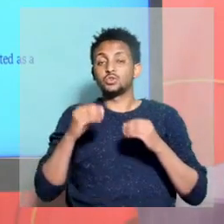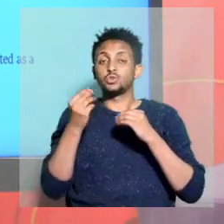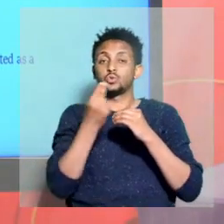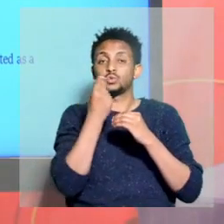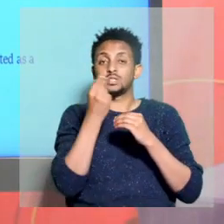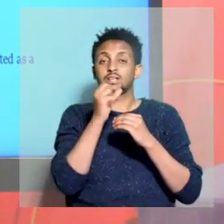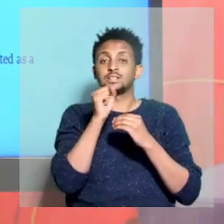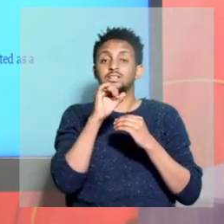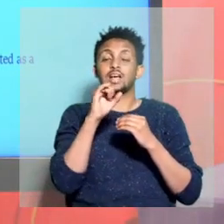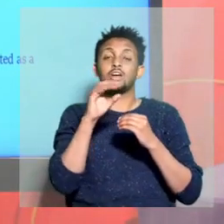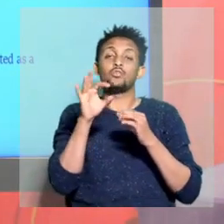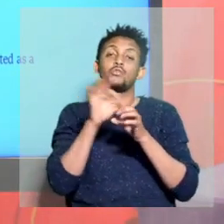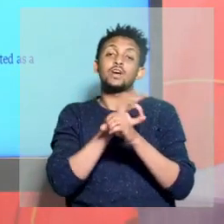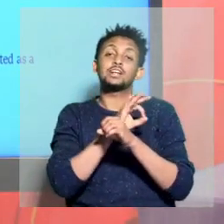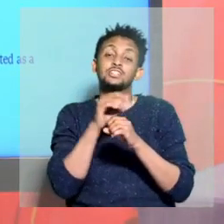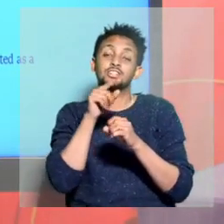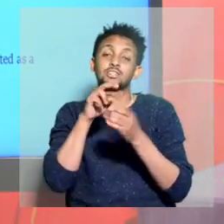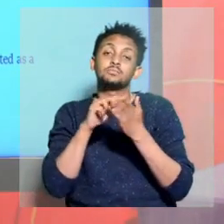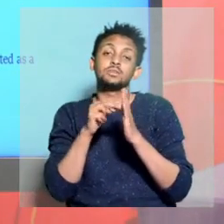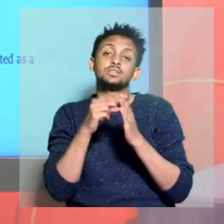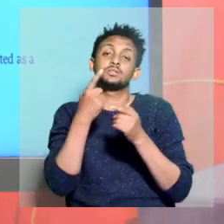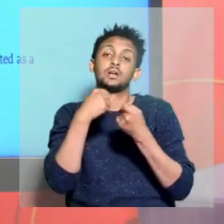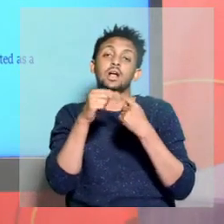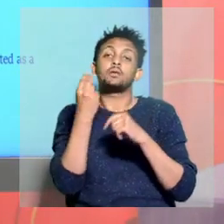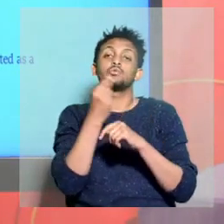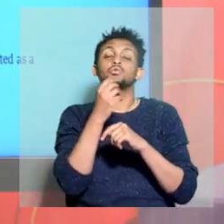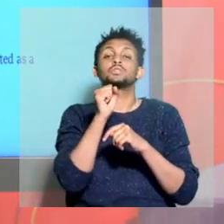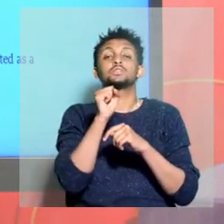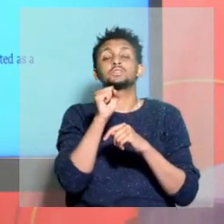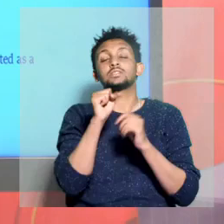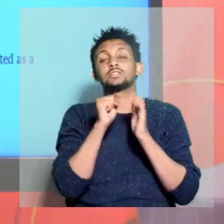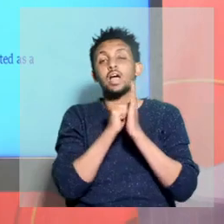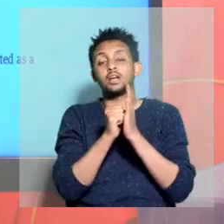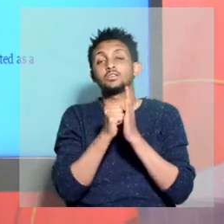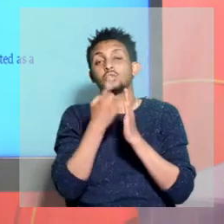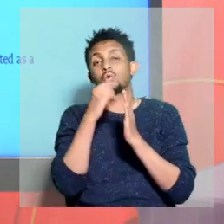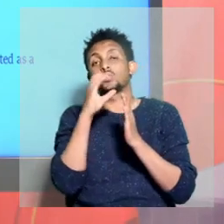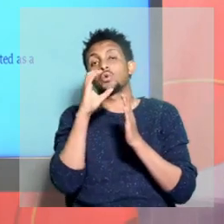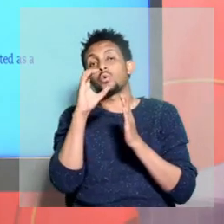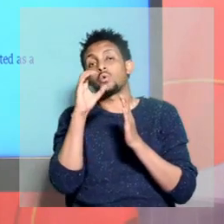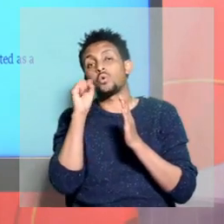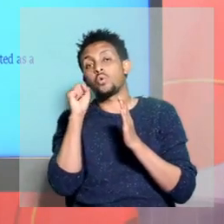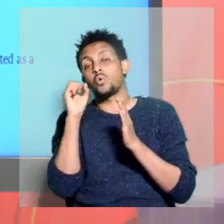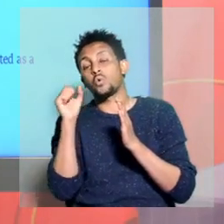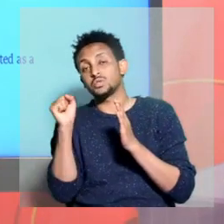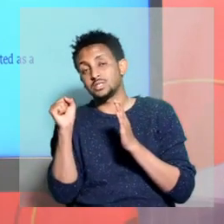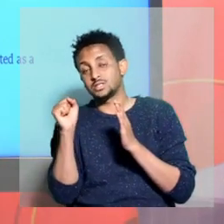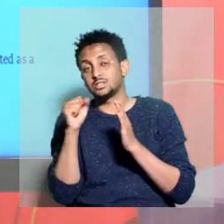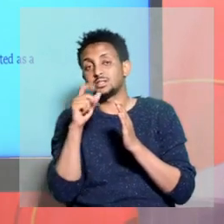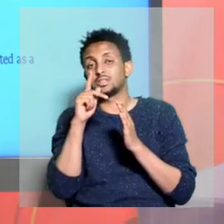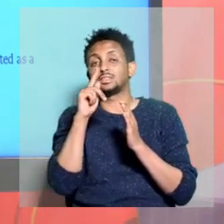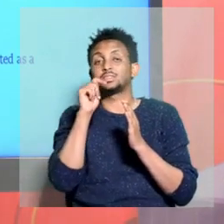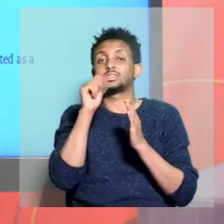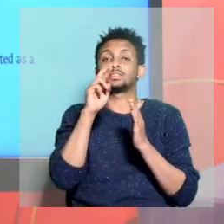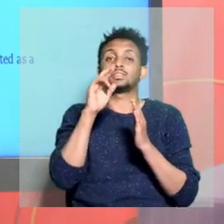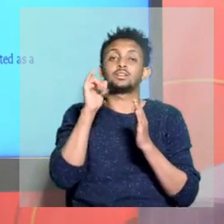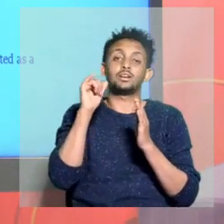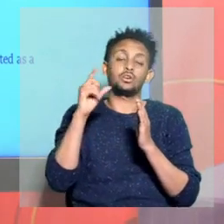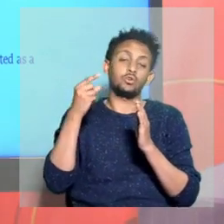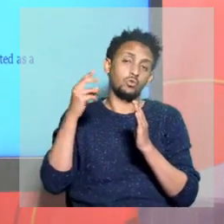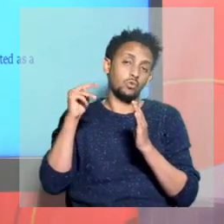a sinusoidal function, meaning you can use sine or cos. trigonometric functions able